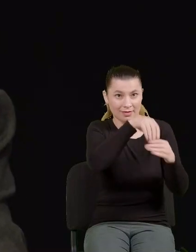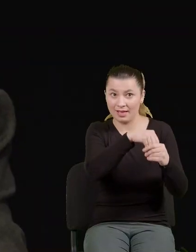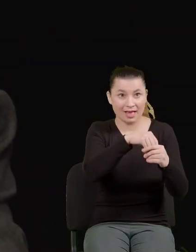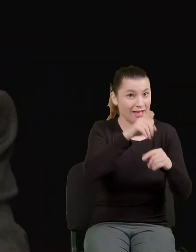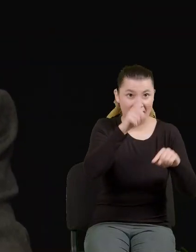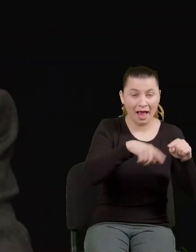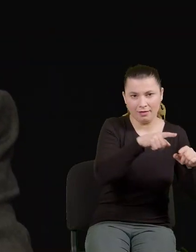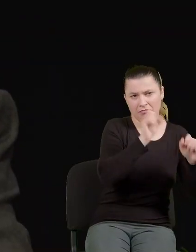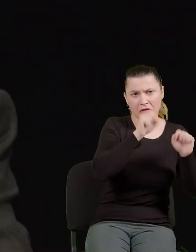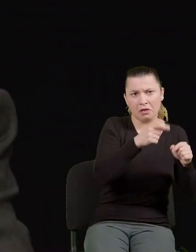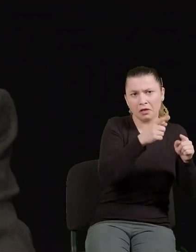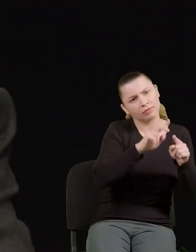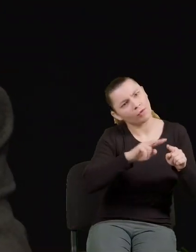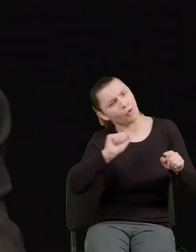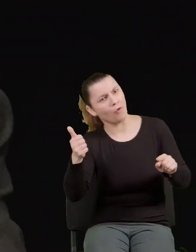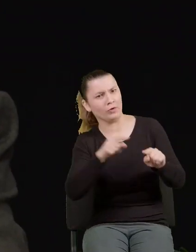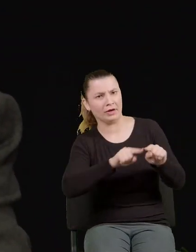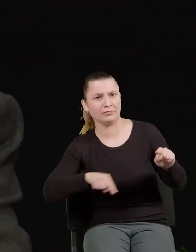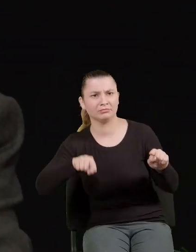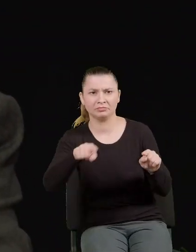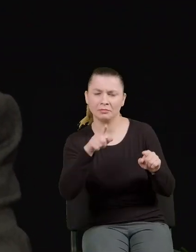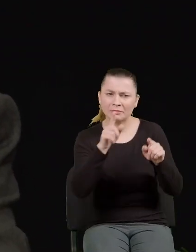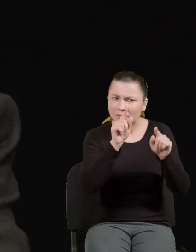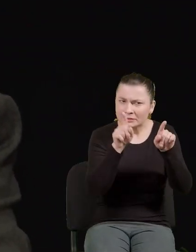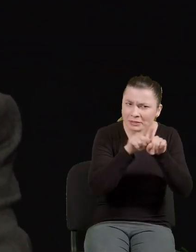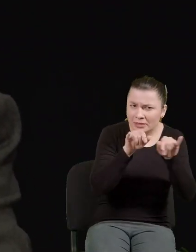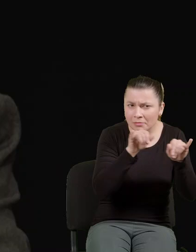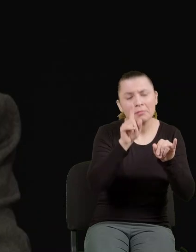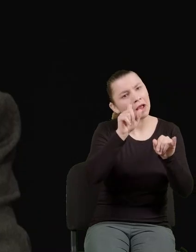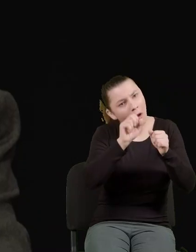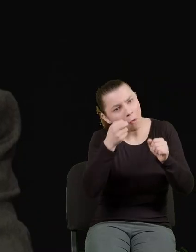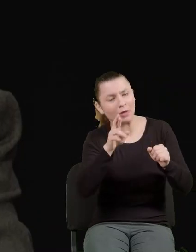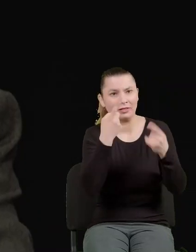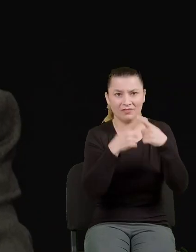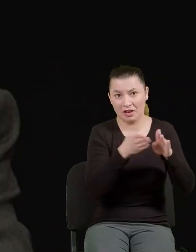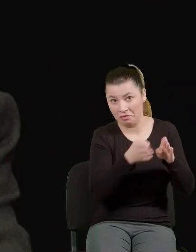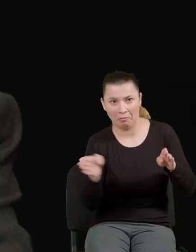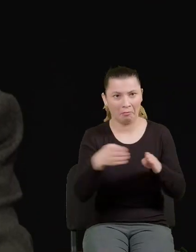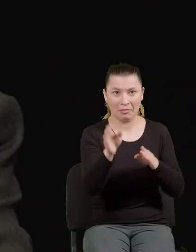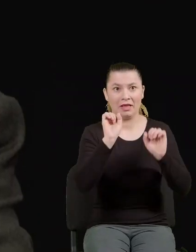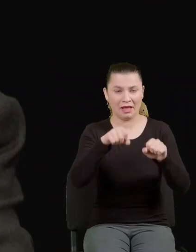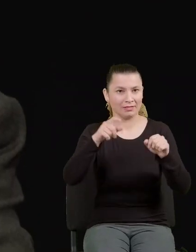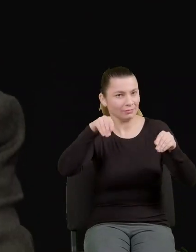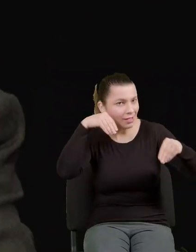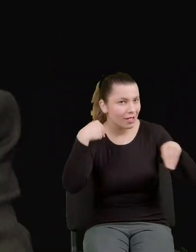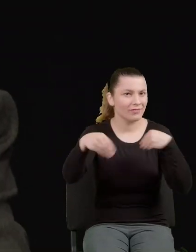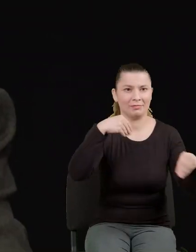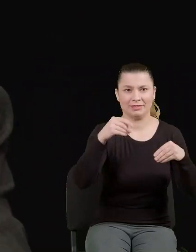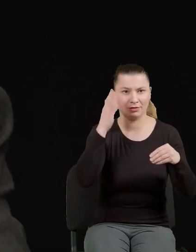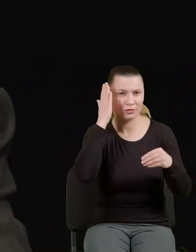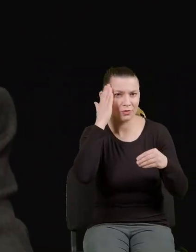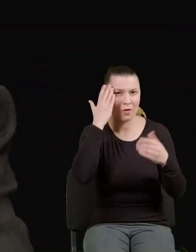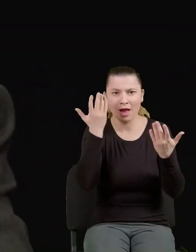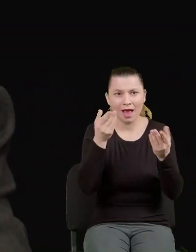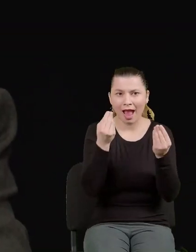level of redundancy, but if you can demonstrate this through a planning process, it can be seen then as an investment that